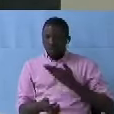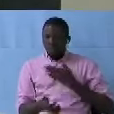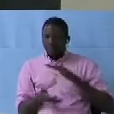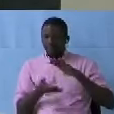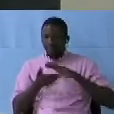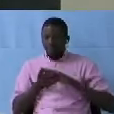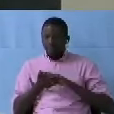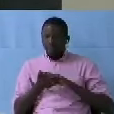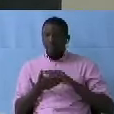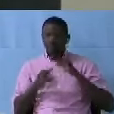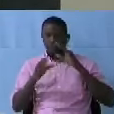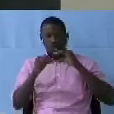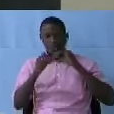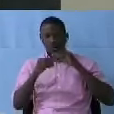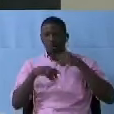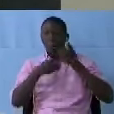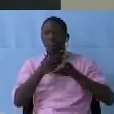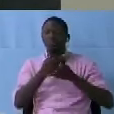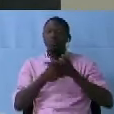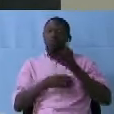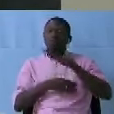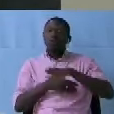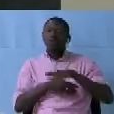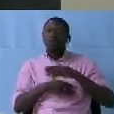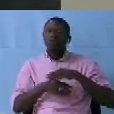suggesting that the manner